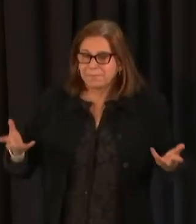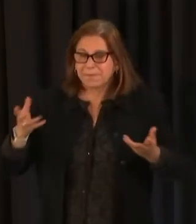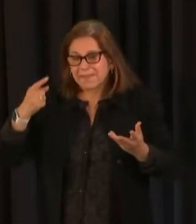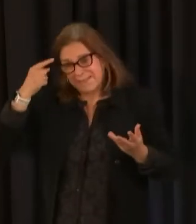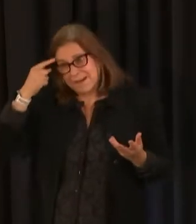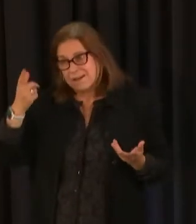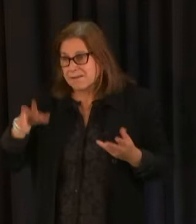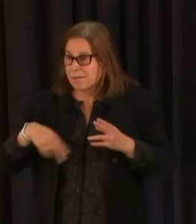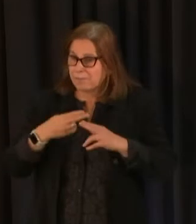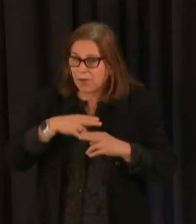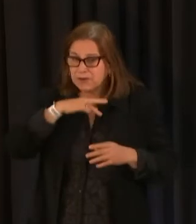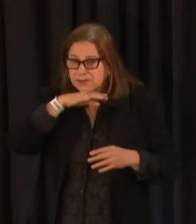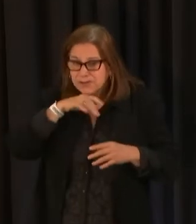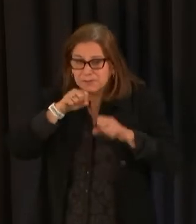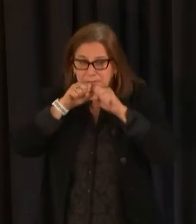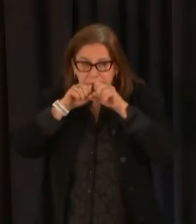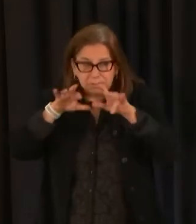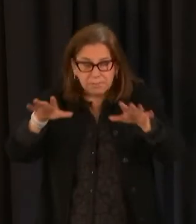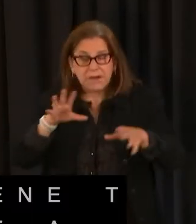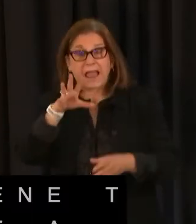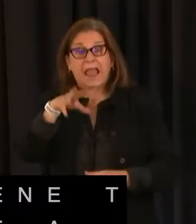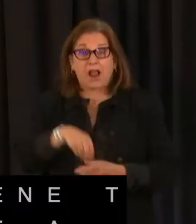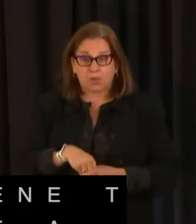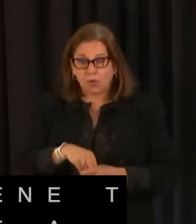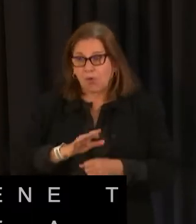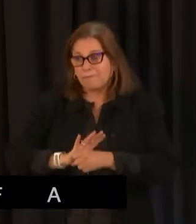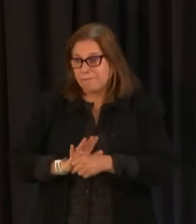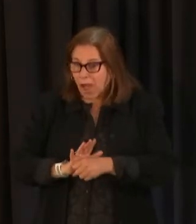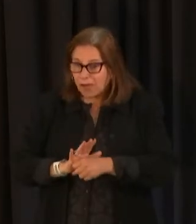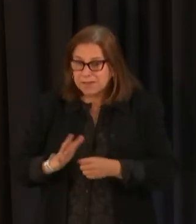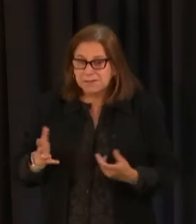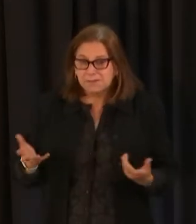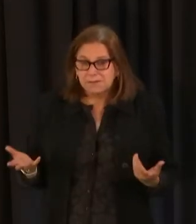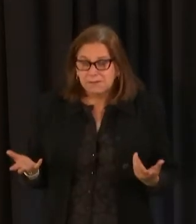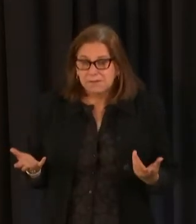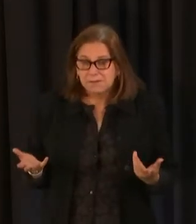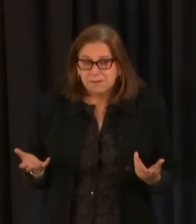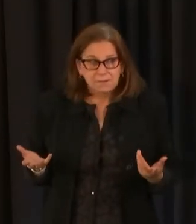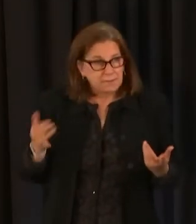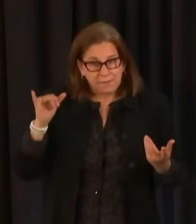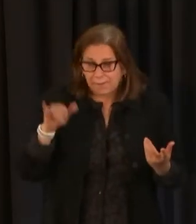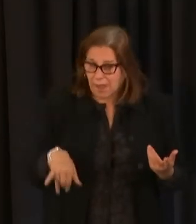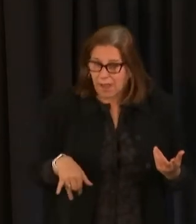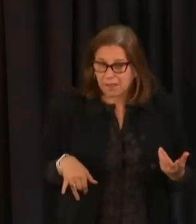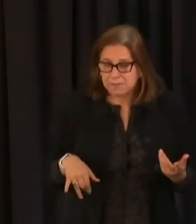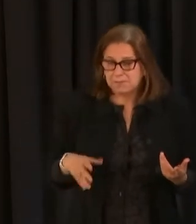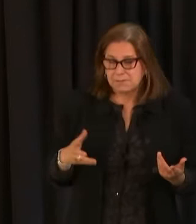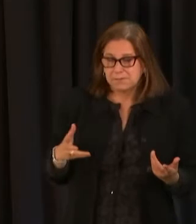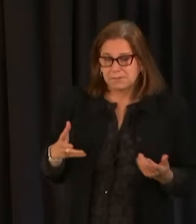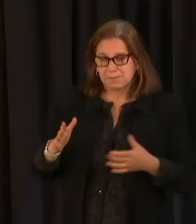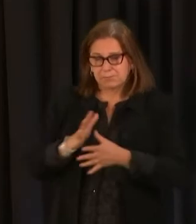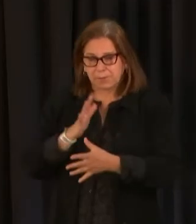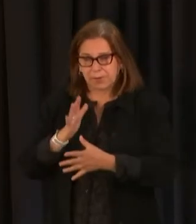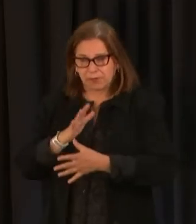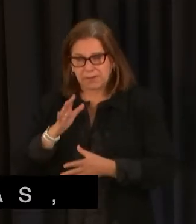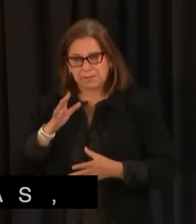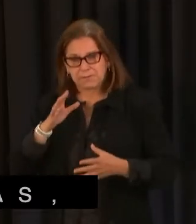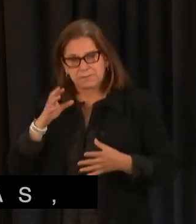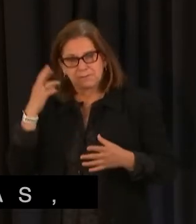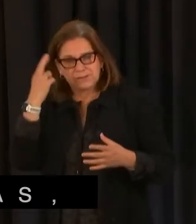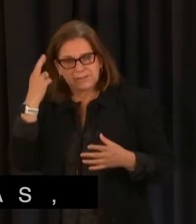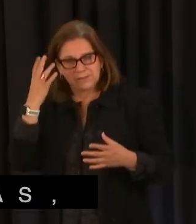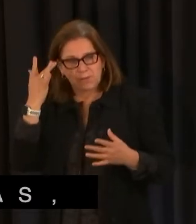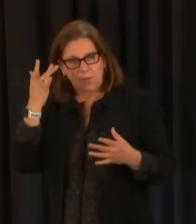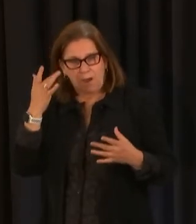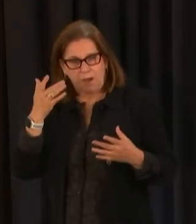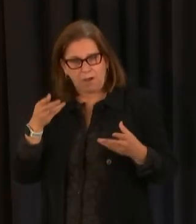and bacteria, including COVID-19. While the primary mode of transmission is for someone